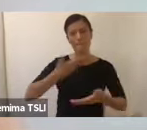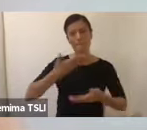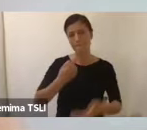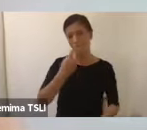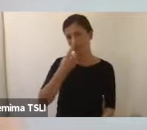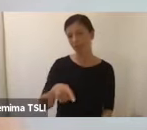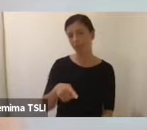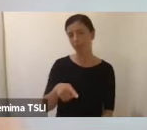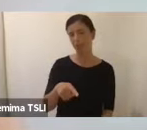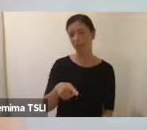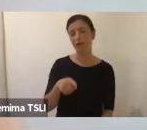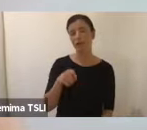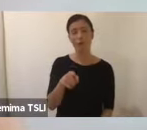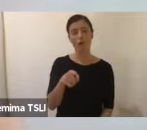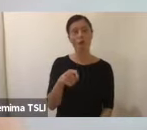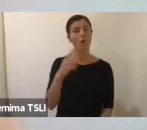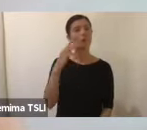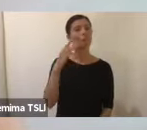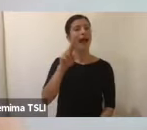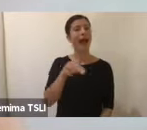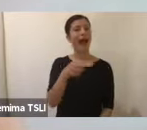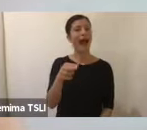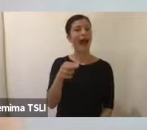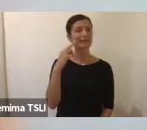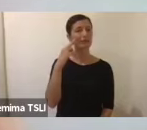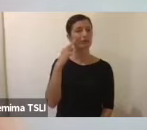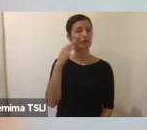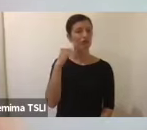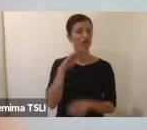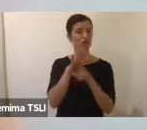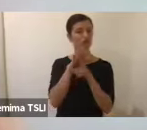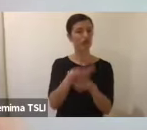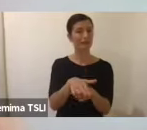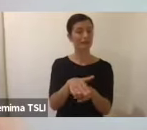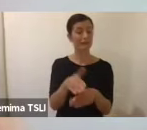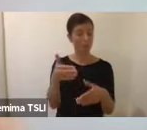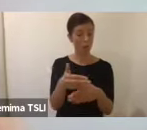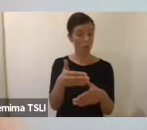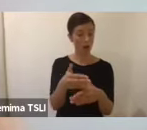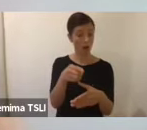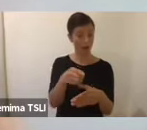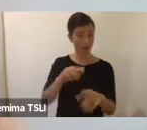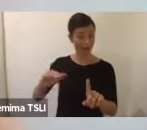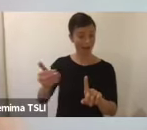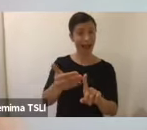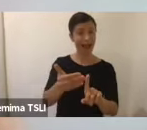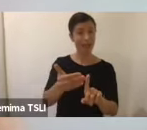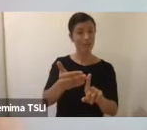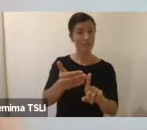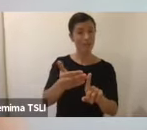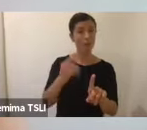up and it needs to be worked with and white affinity groups are a good space in which to move beyond that maybe to